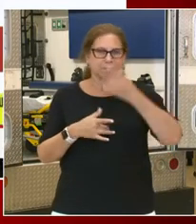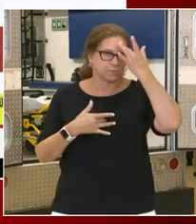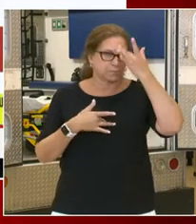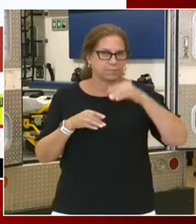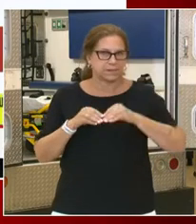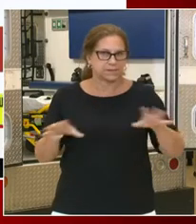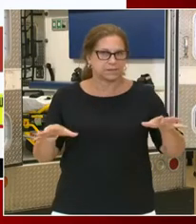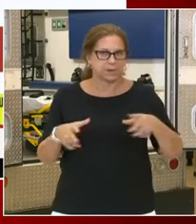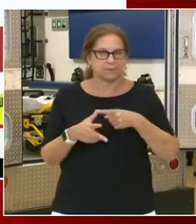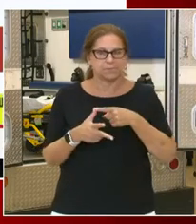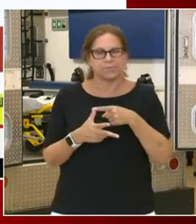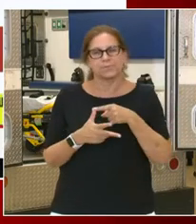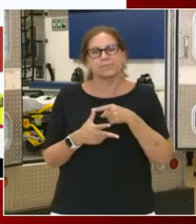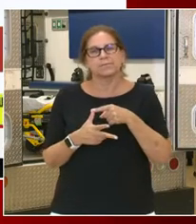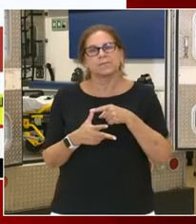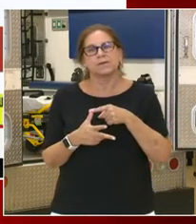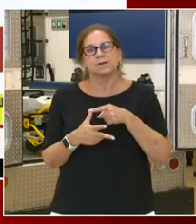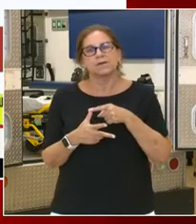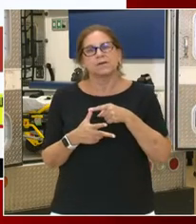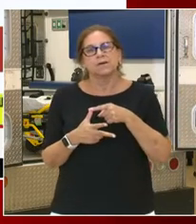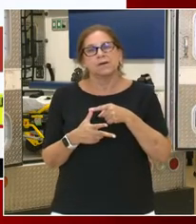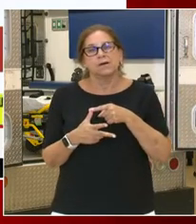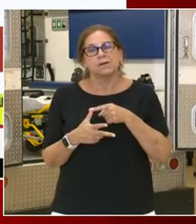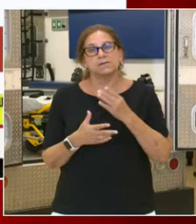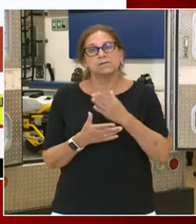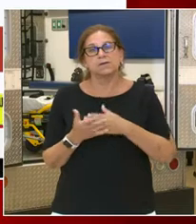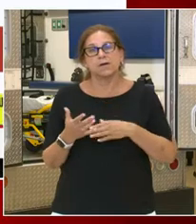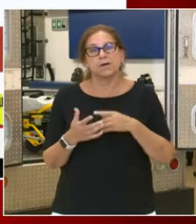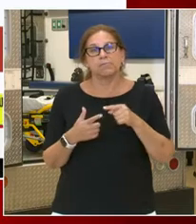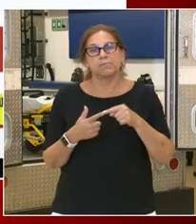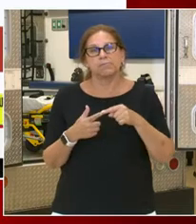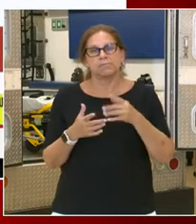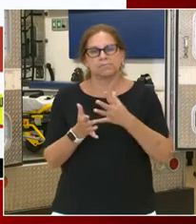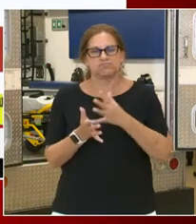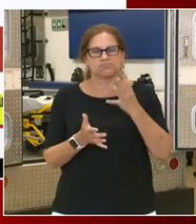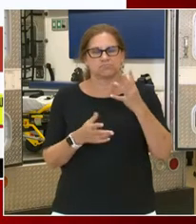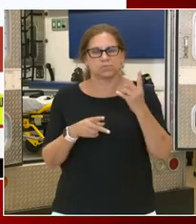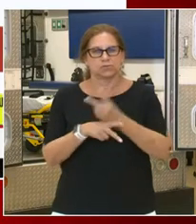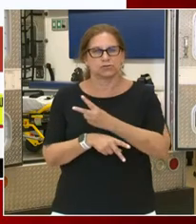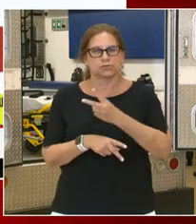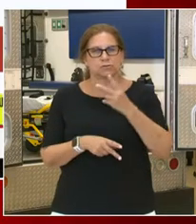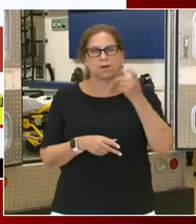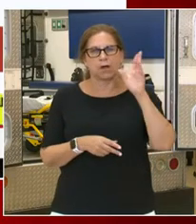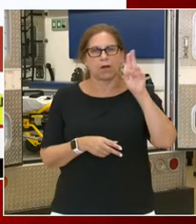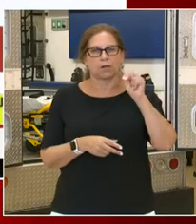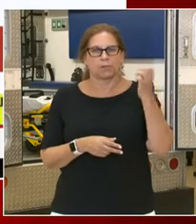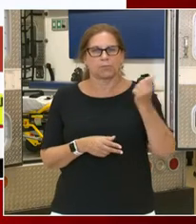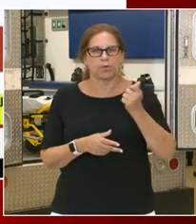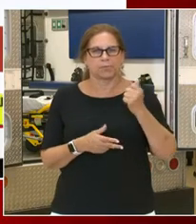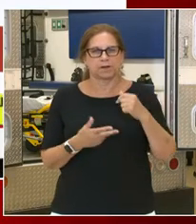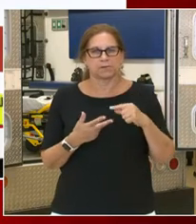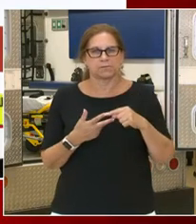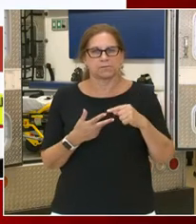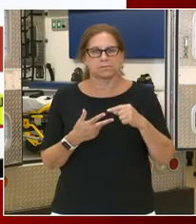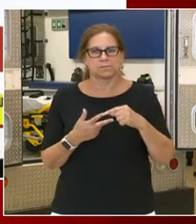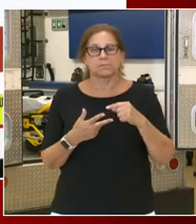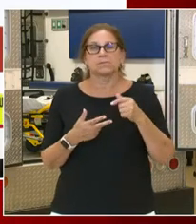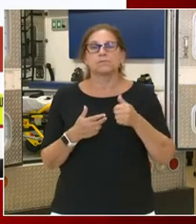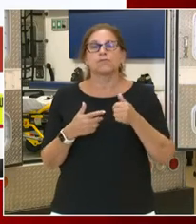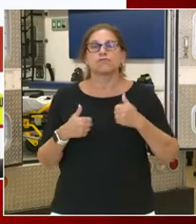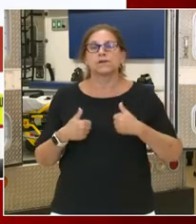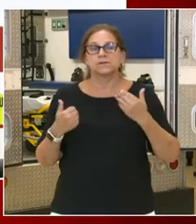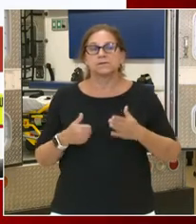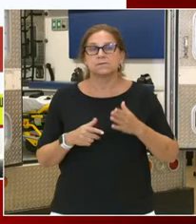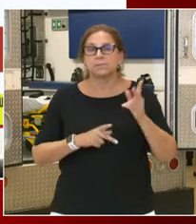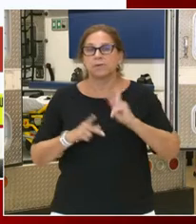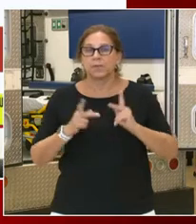greater unemployment out of the workforce over the pandemic than men have. Our residents of color, our communities of color,